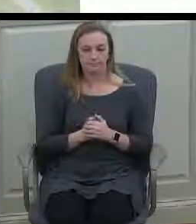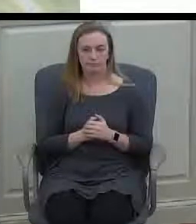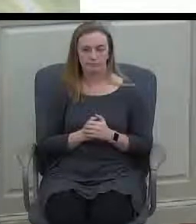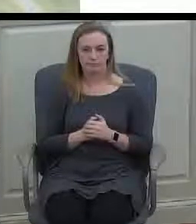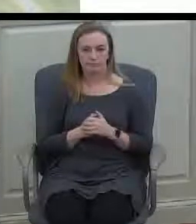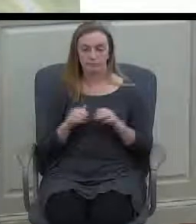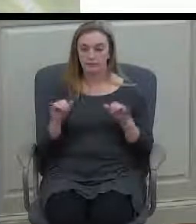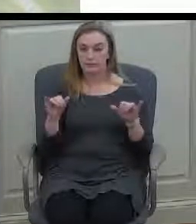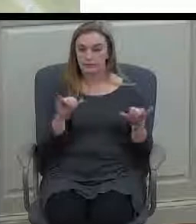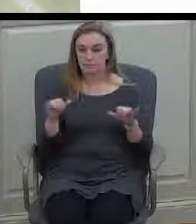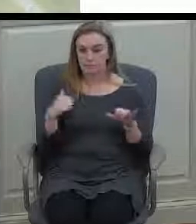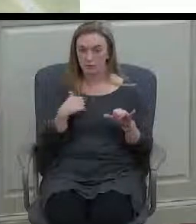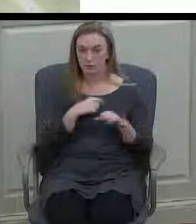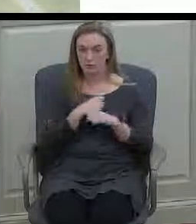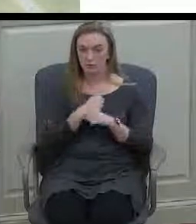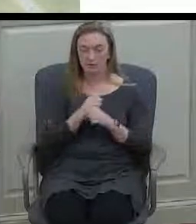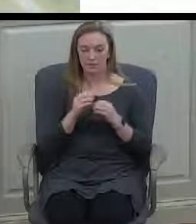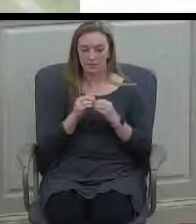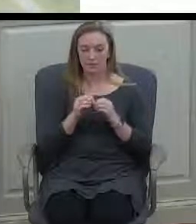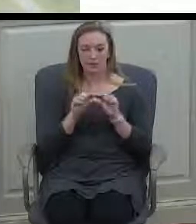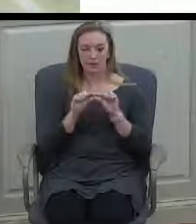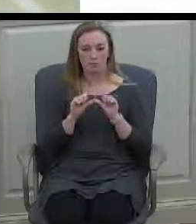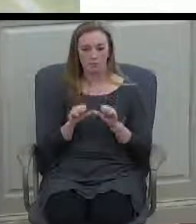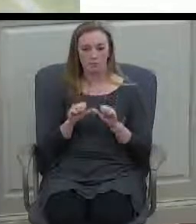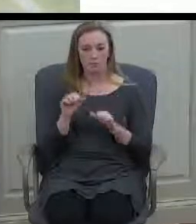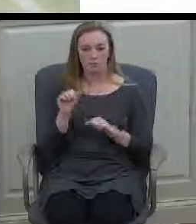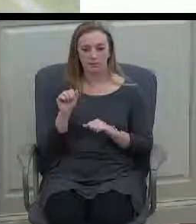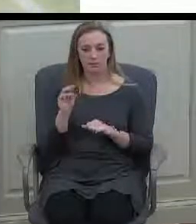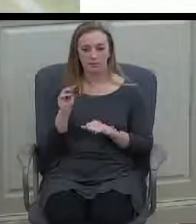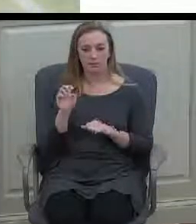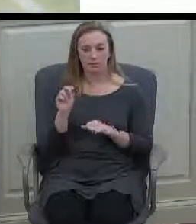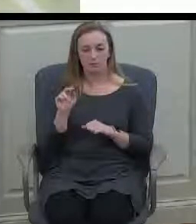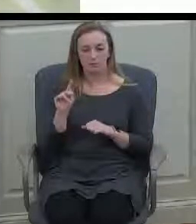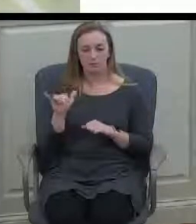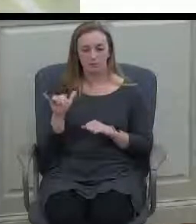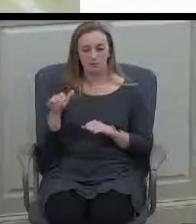Similarly, we are creating more permanent amenity spaces.